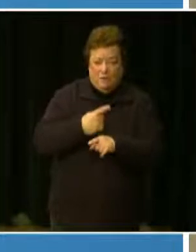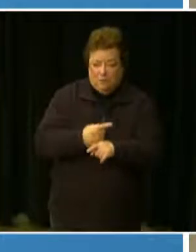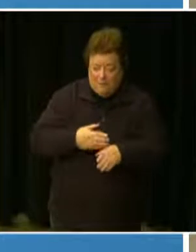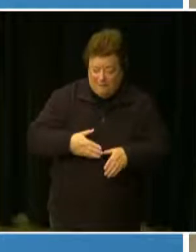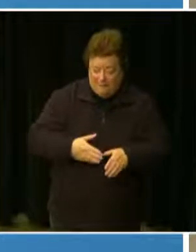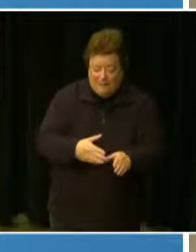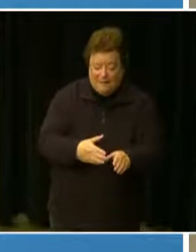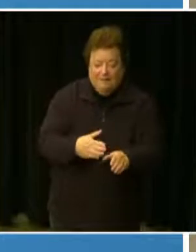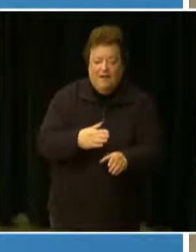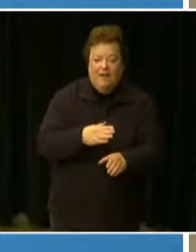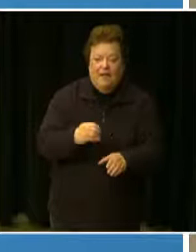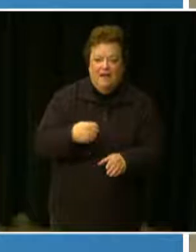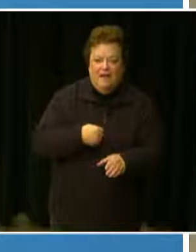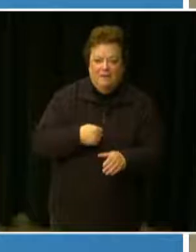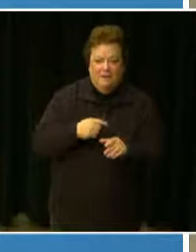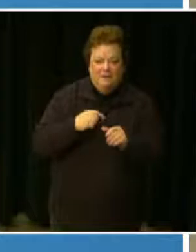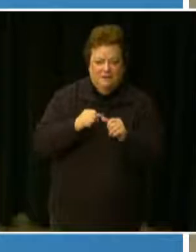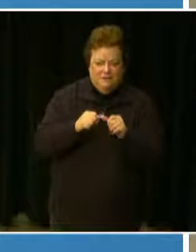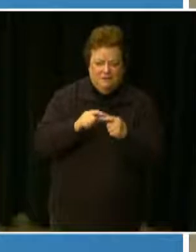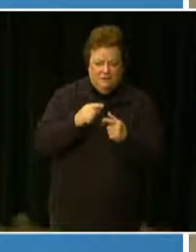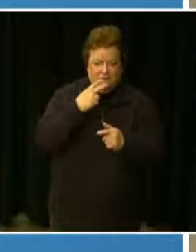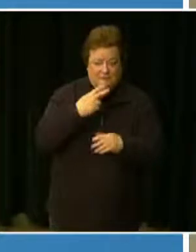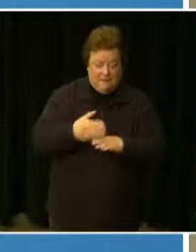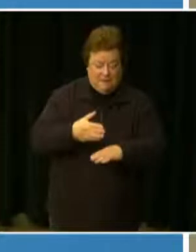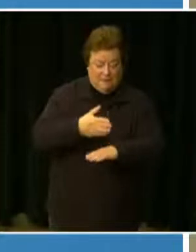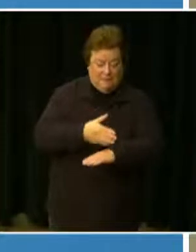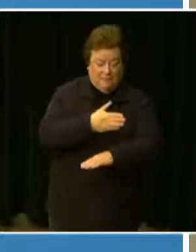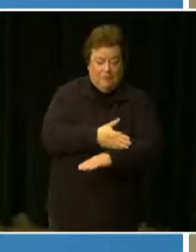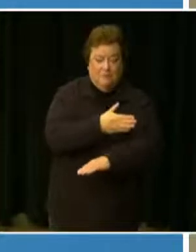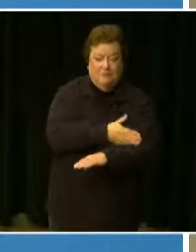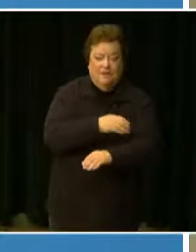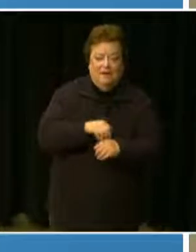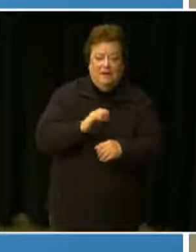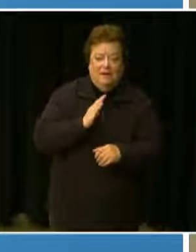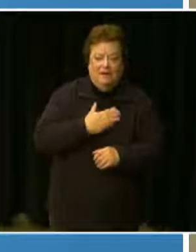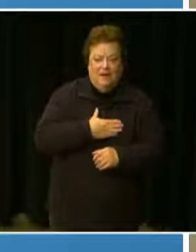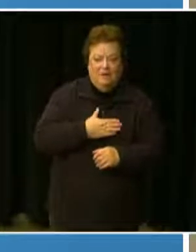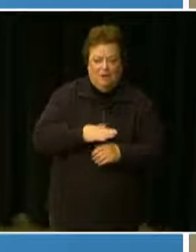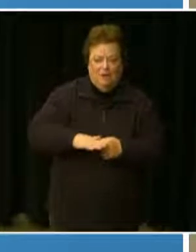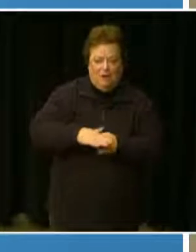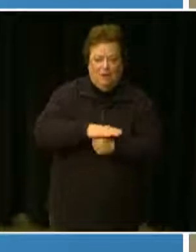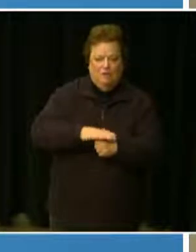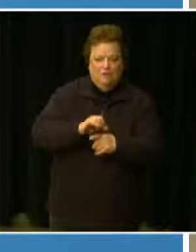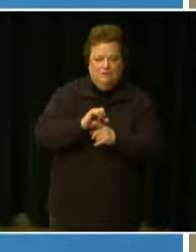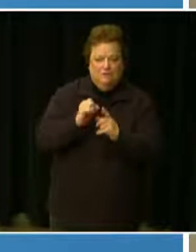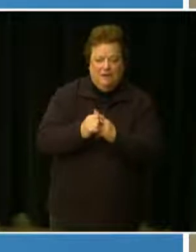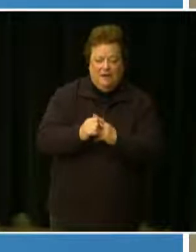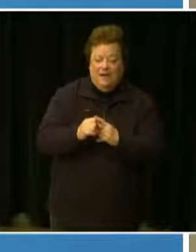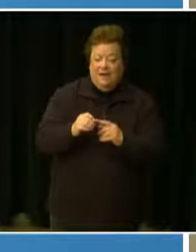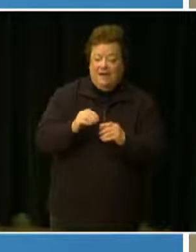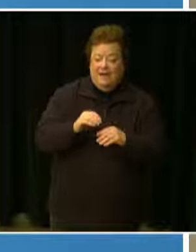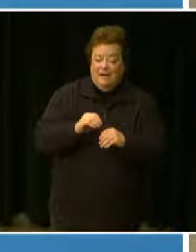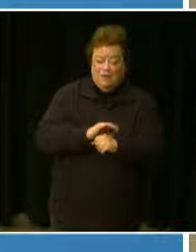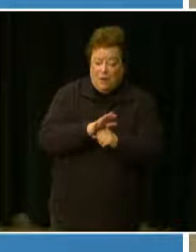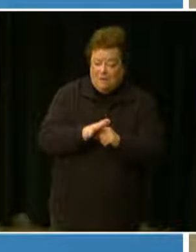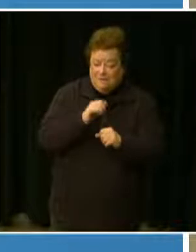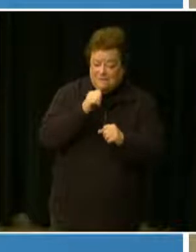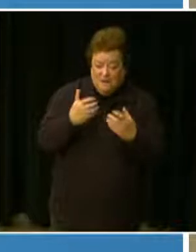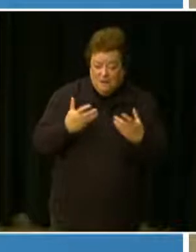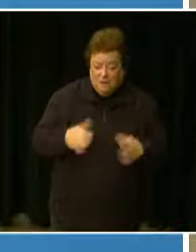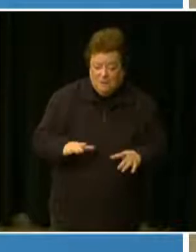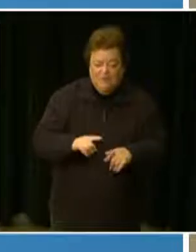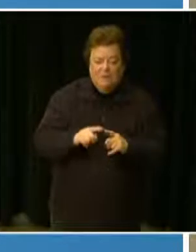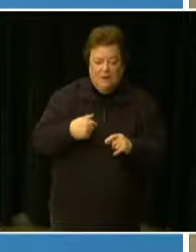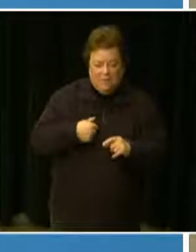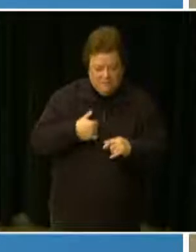and we continue to see significant improvement in our local situation. The pandemic is not over, but each week we're making